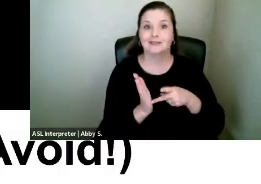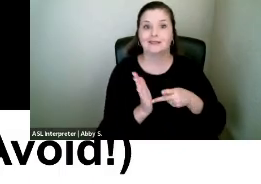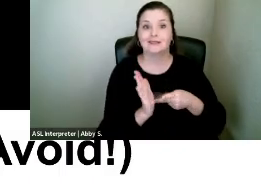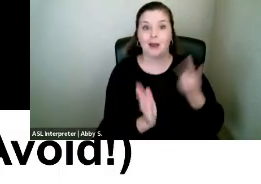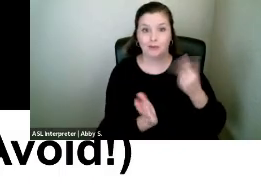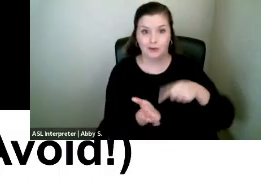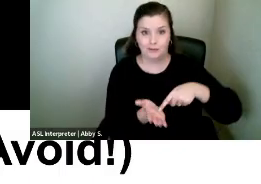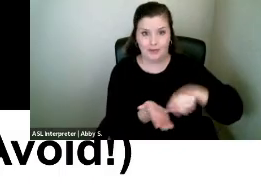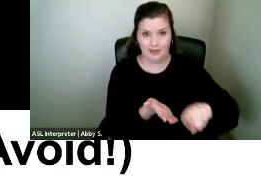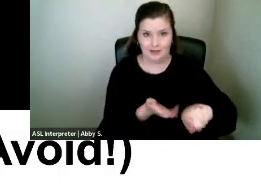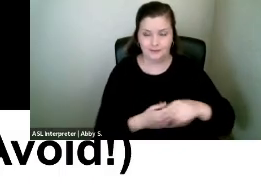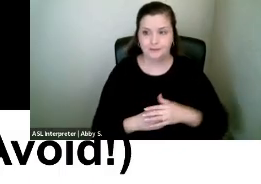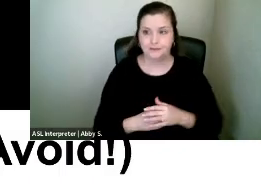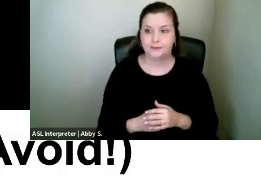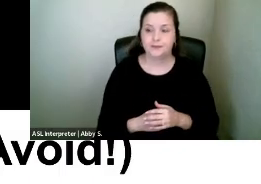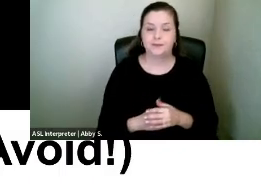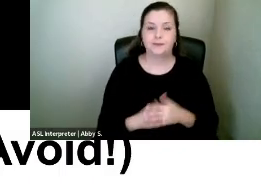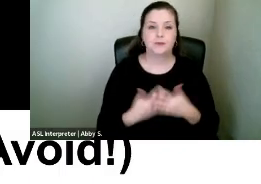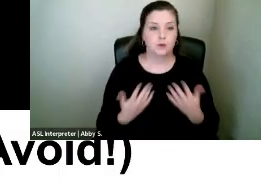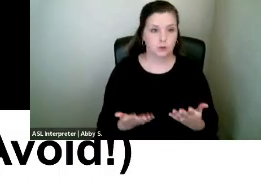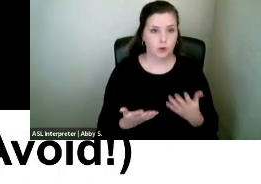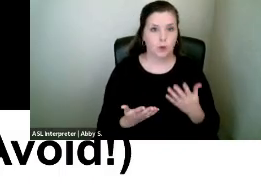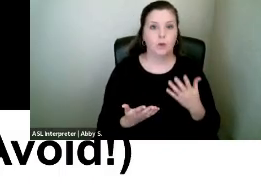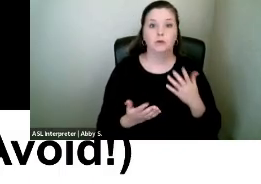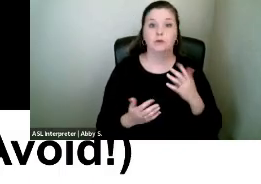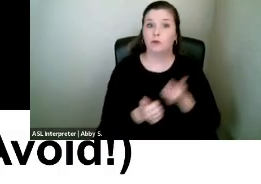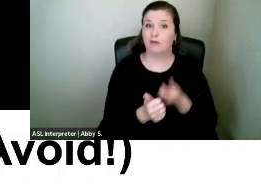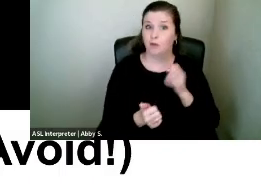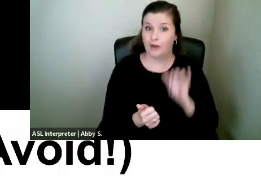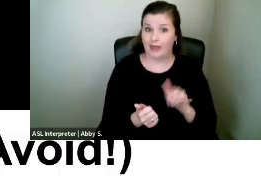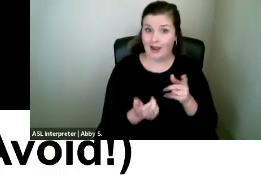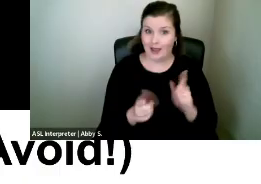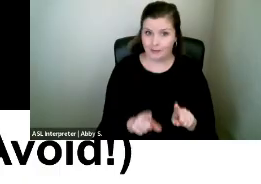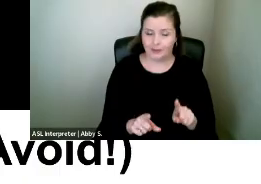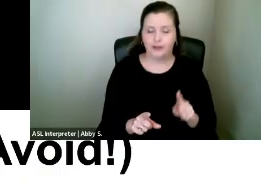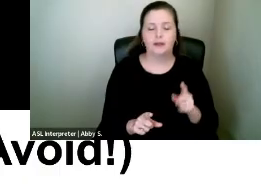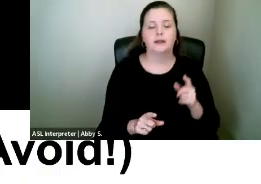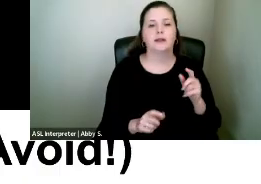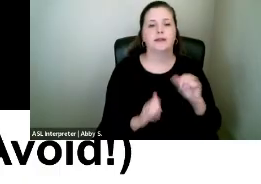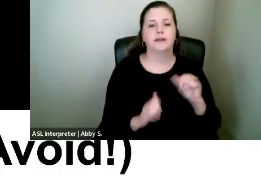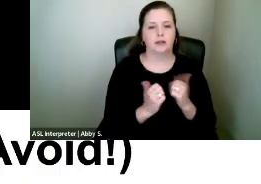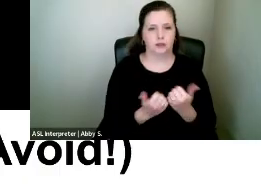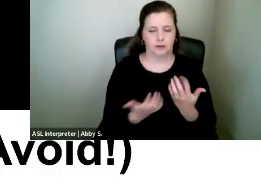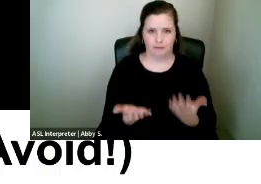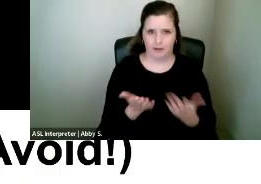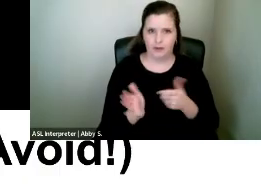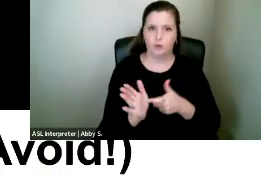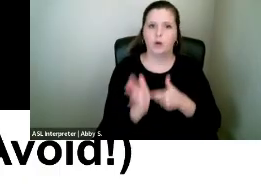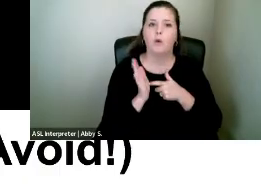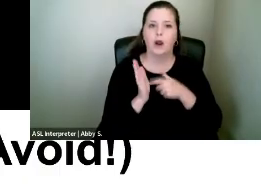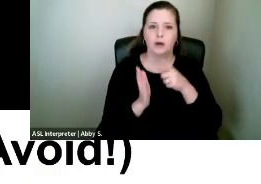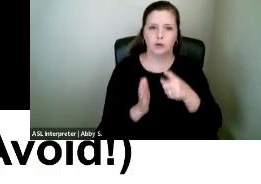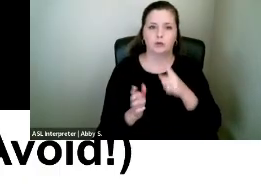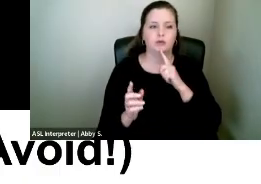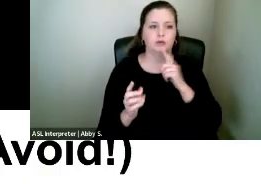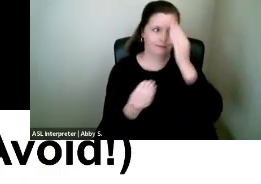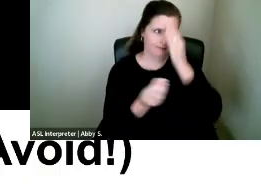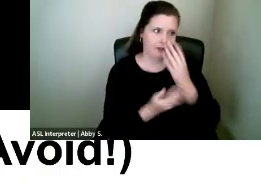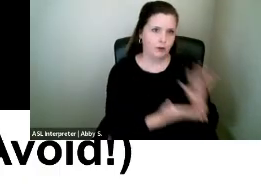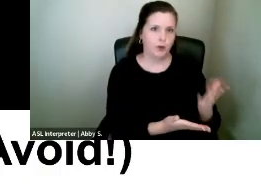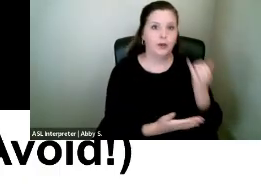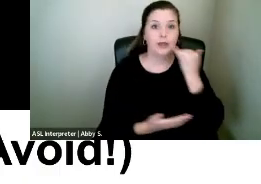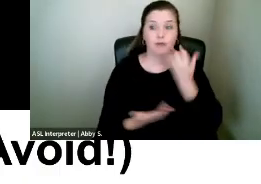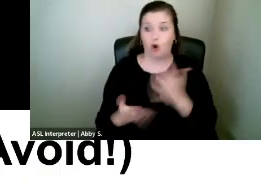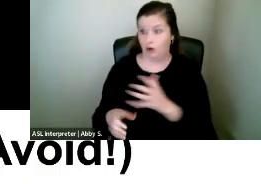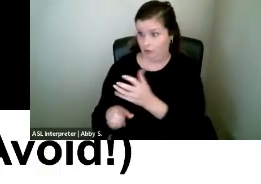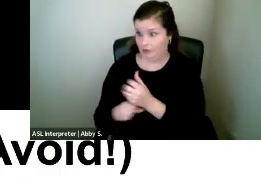benefits, agencies may require you to report any other disaster you've received. If you're applying for an